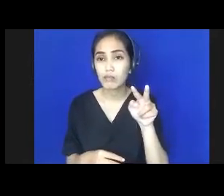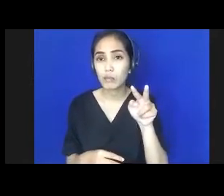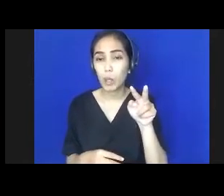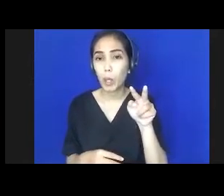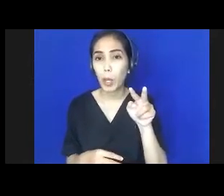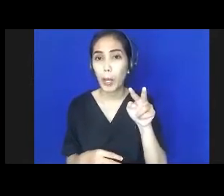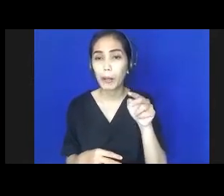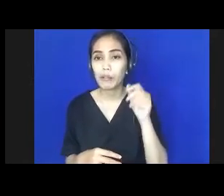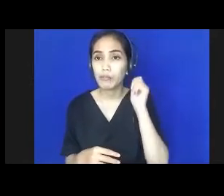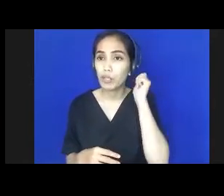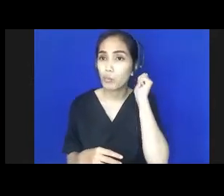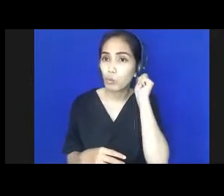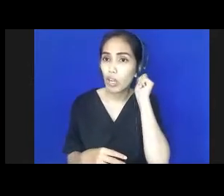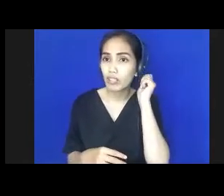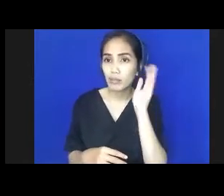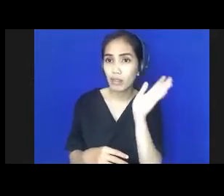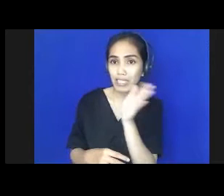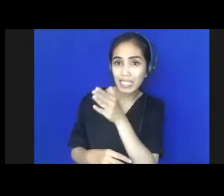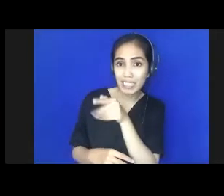I think she probably thinks it smells funny.